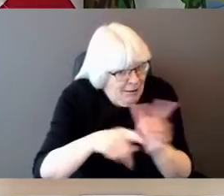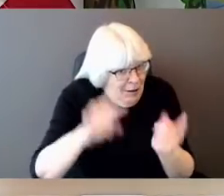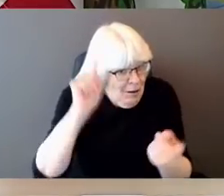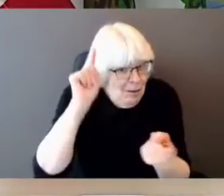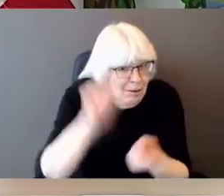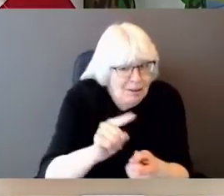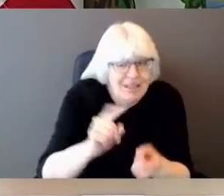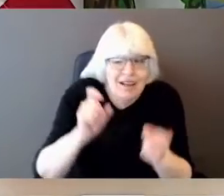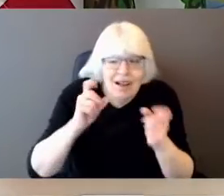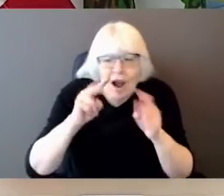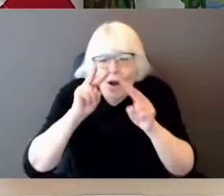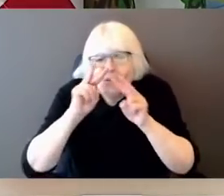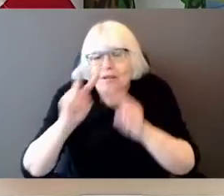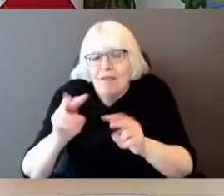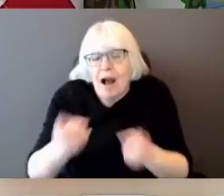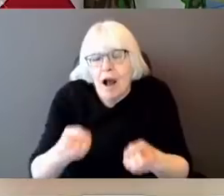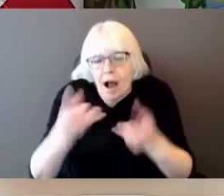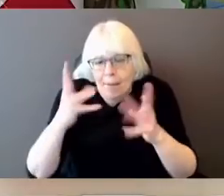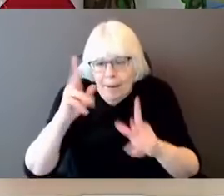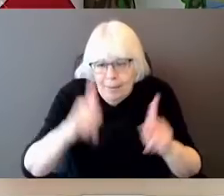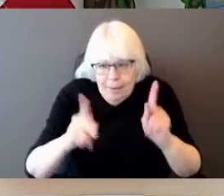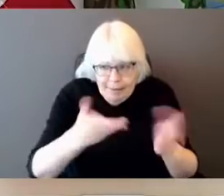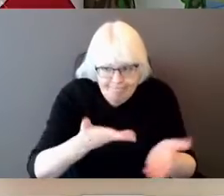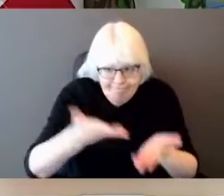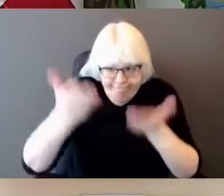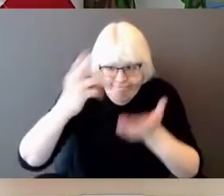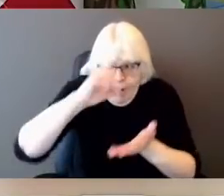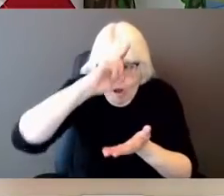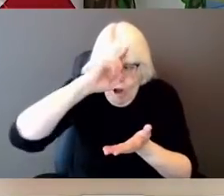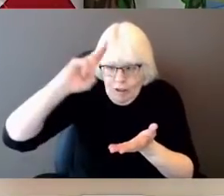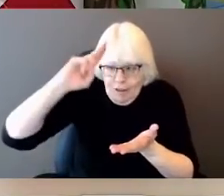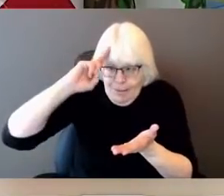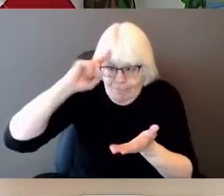think others have talked about it.